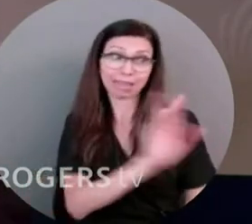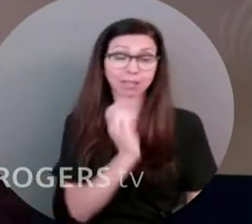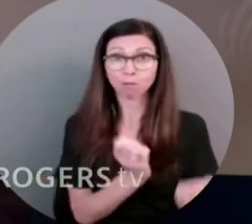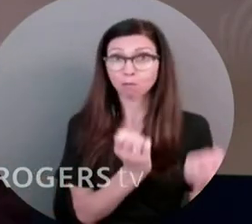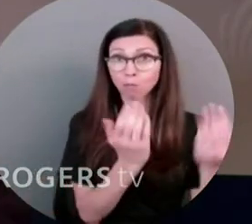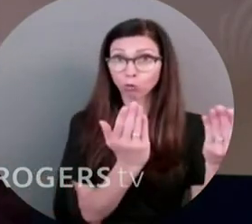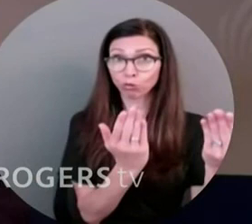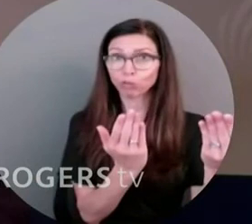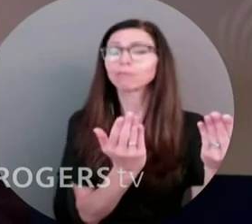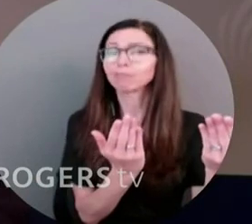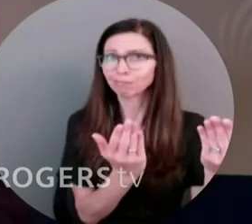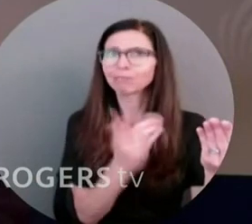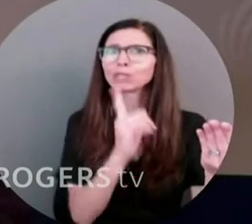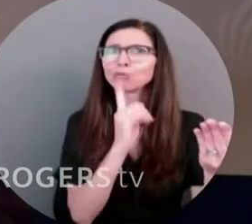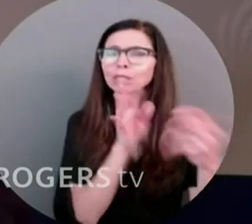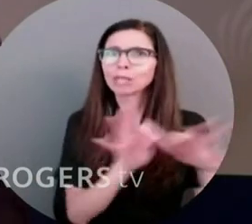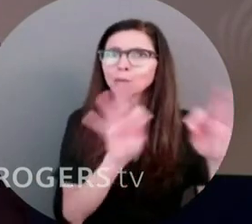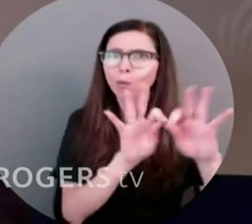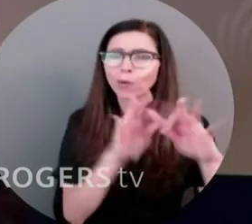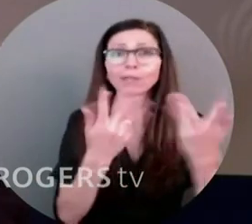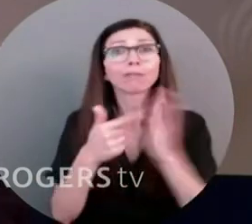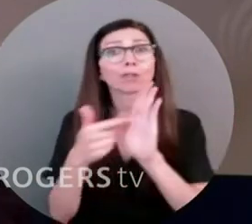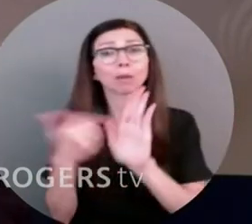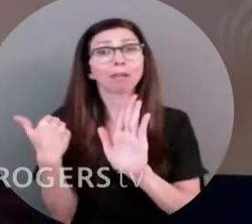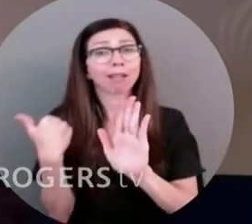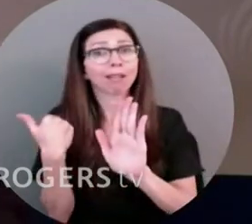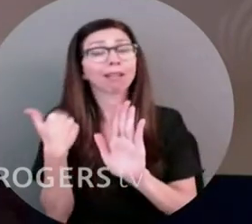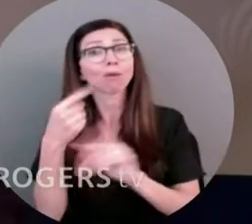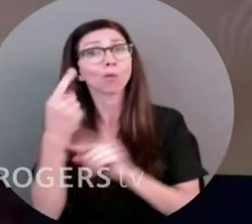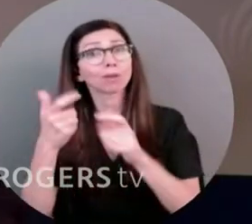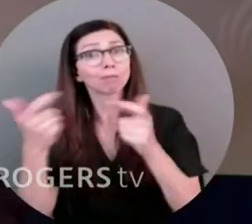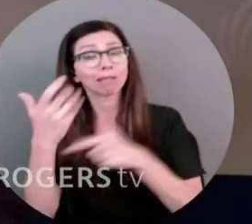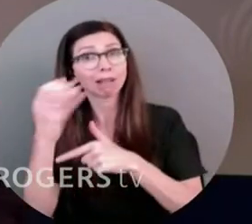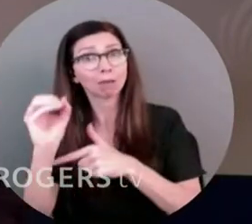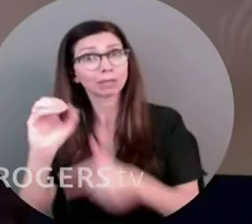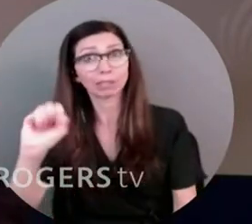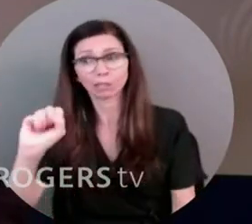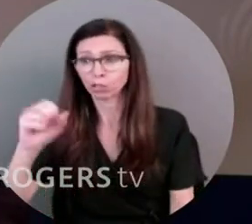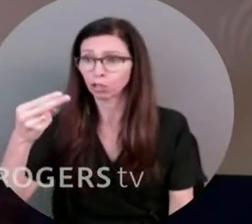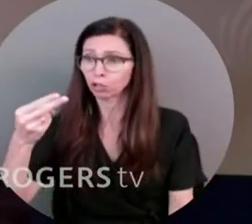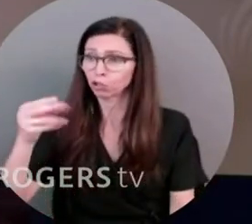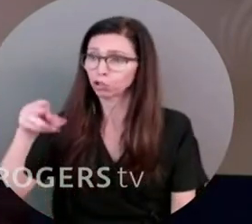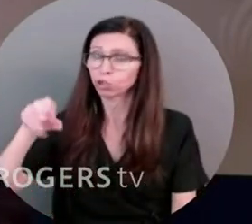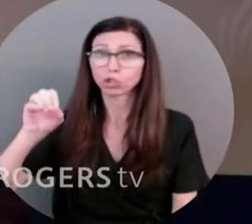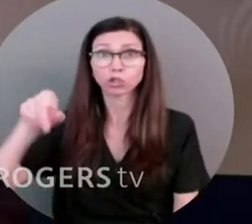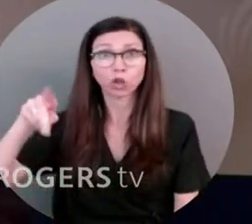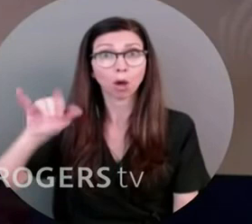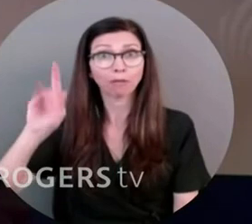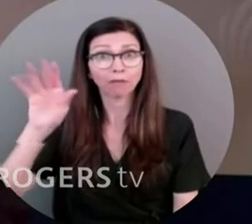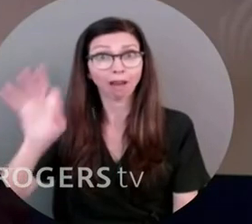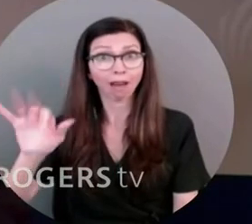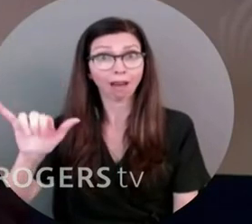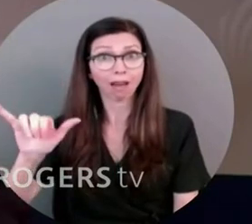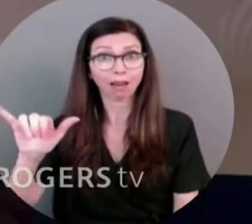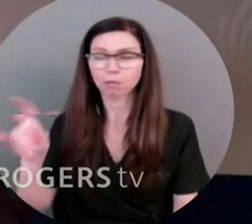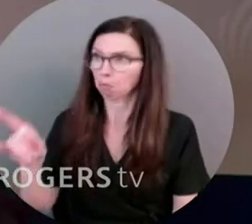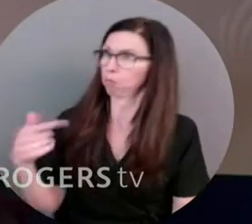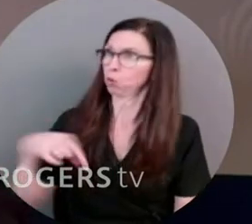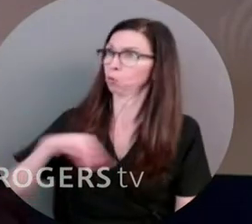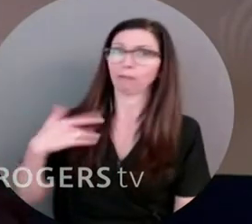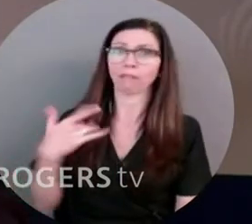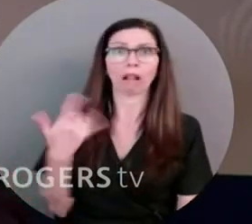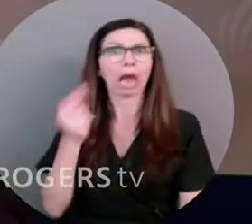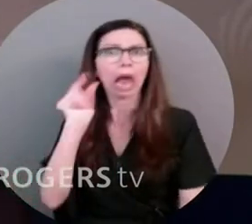announced that I think took a lot of people by surprise, but we're also seeing with the federal government more and more people working from home.